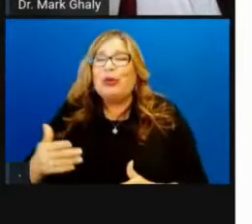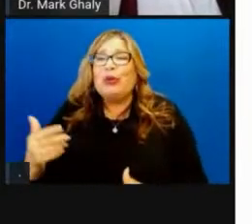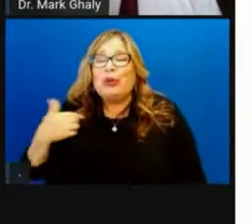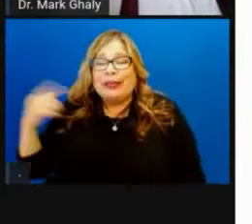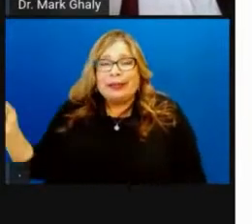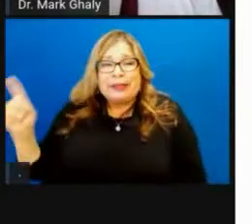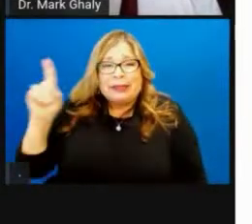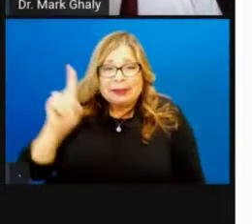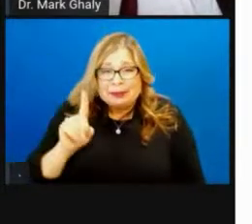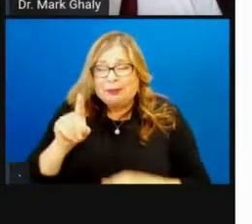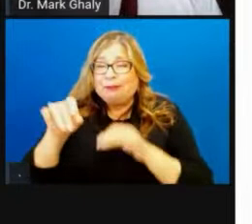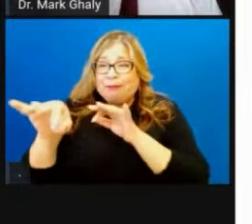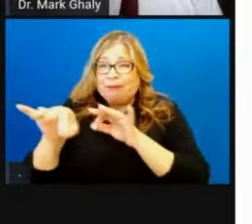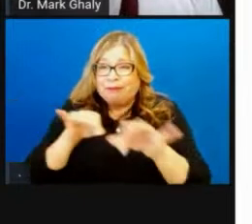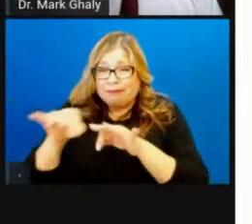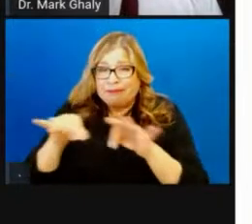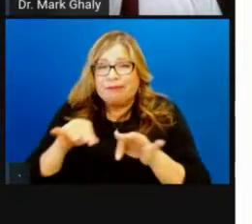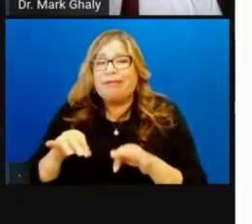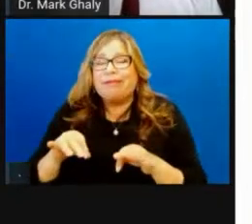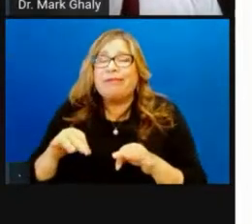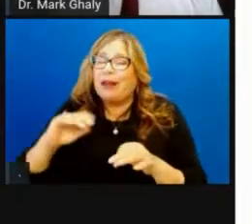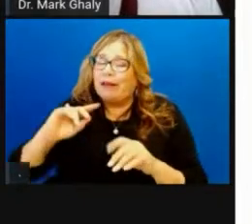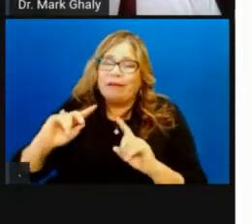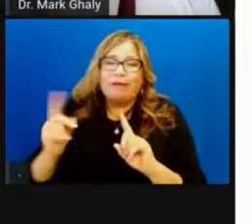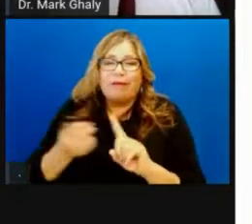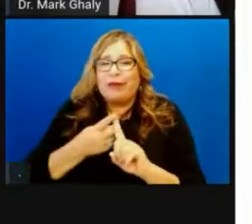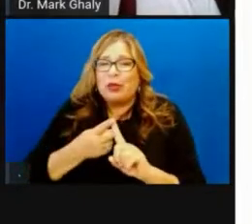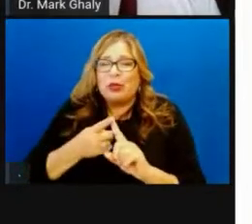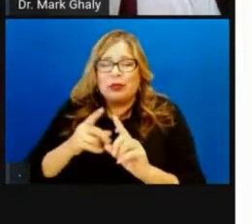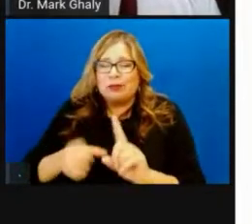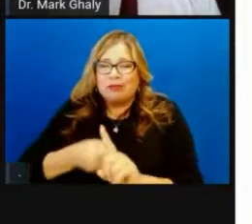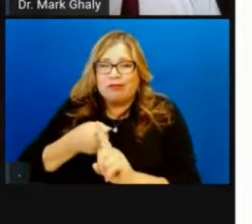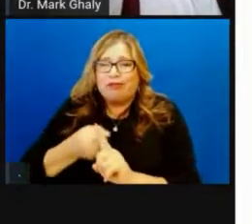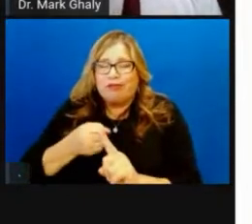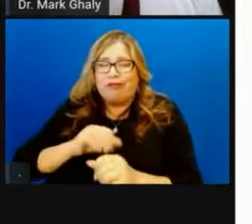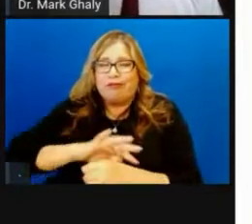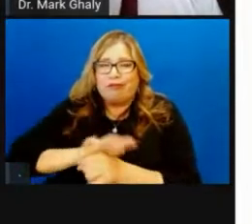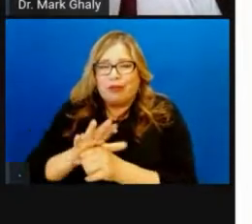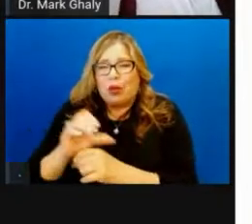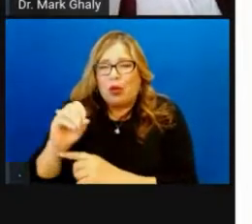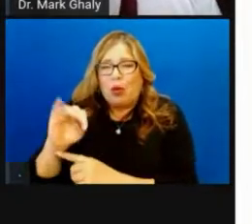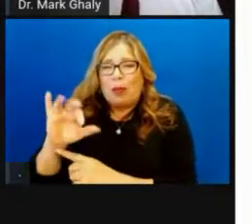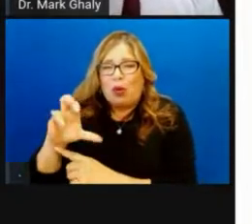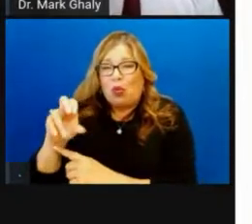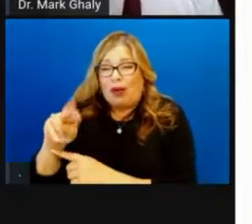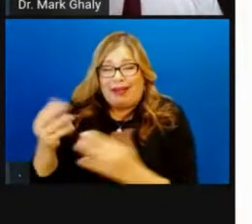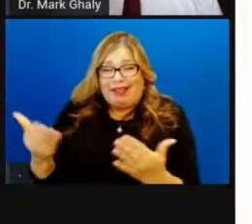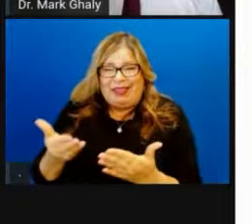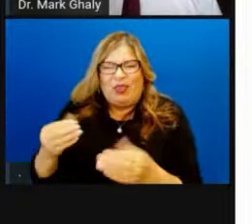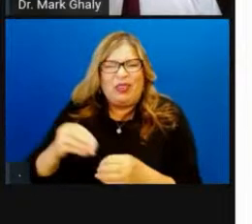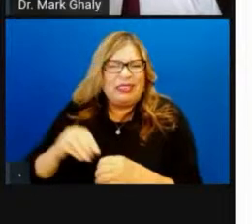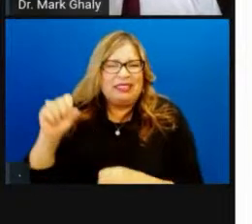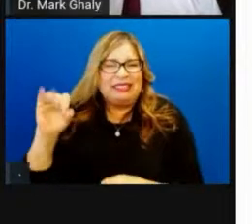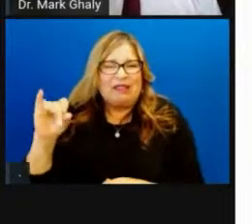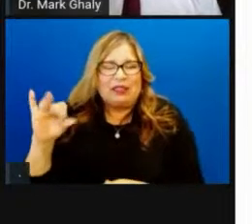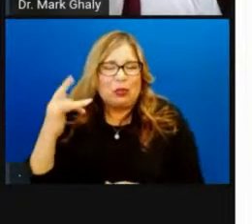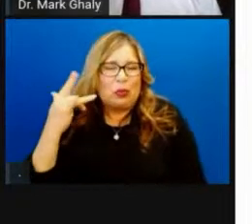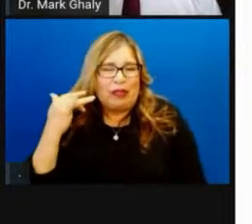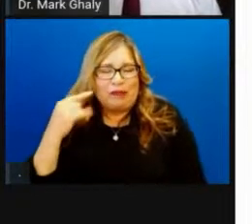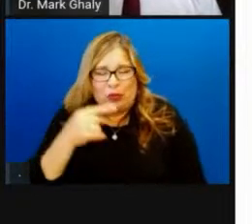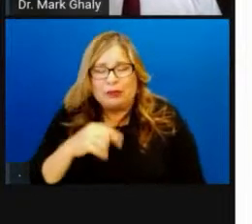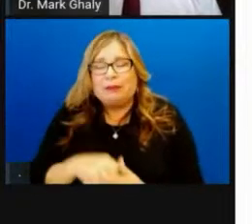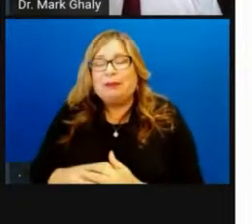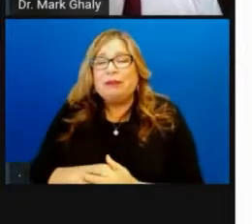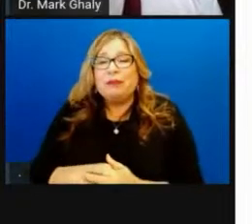Omicron case here in the United States. The case in San Francisco, we identified one. Shortly after that, we started to